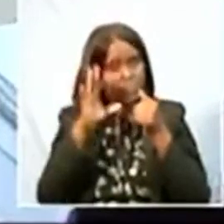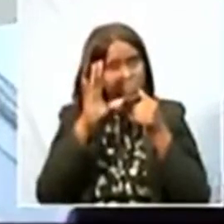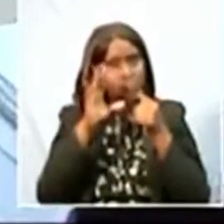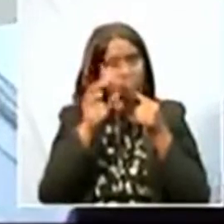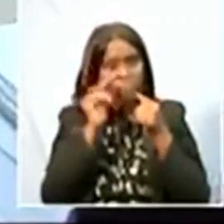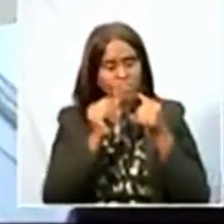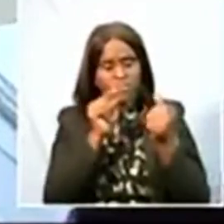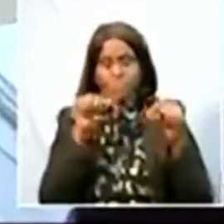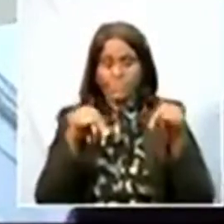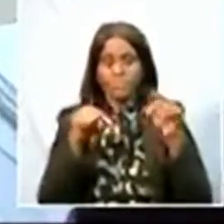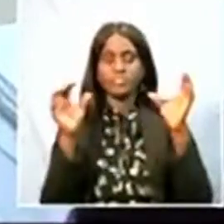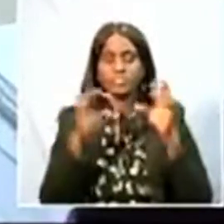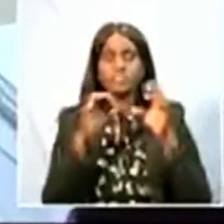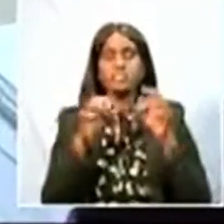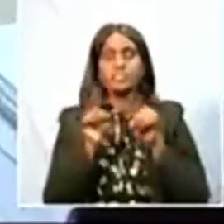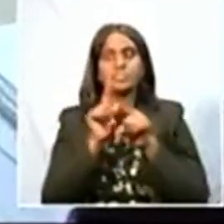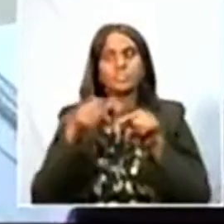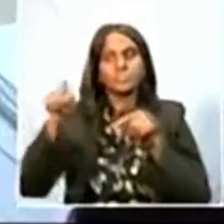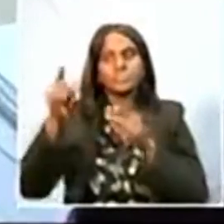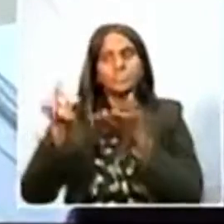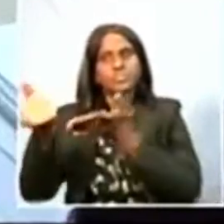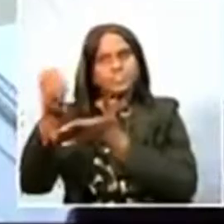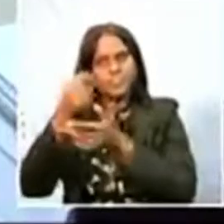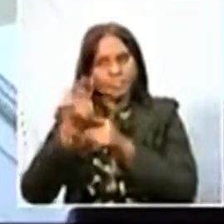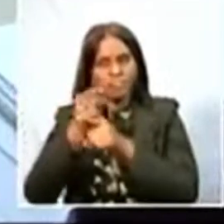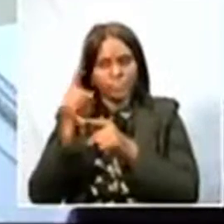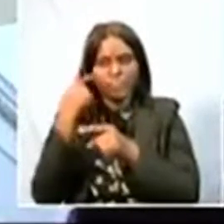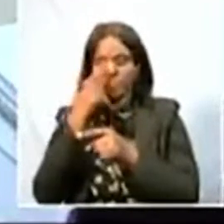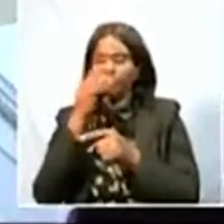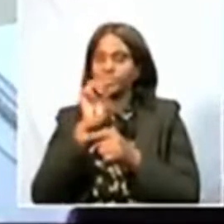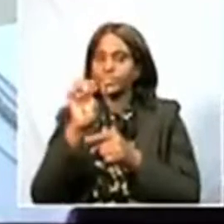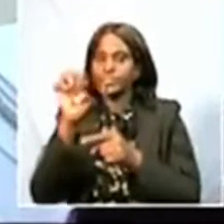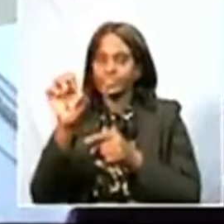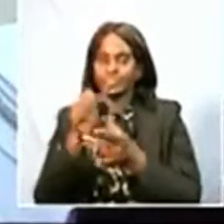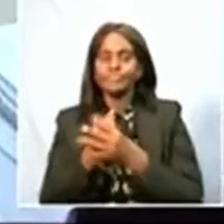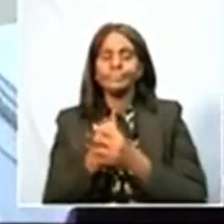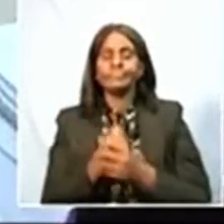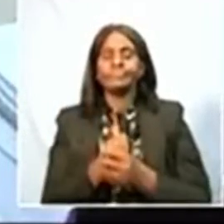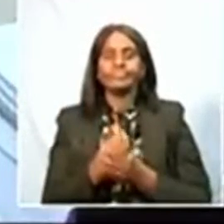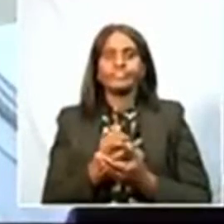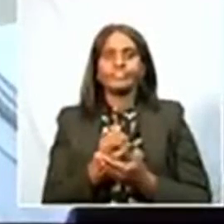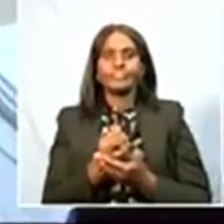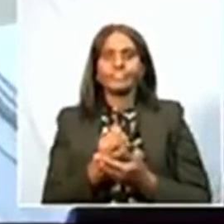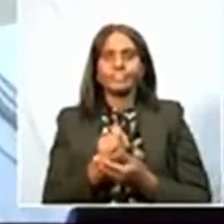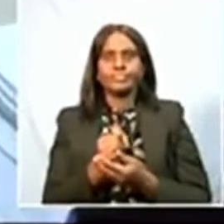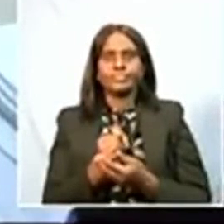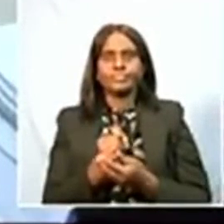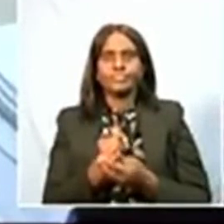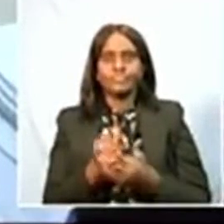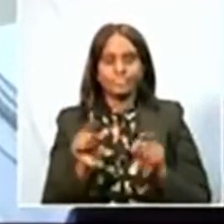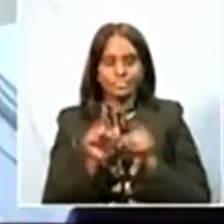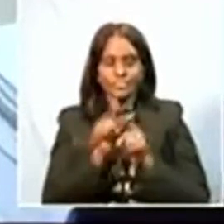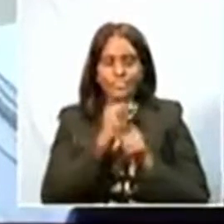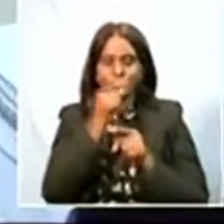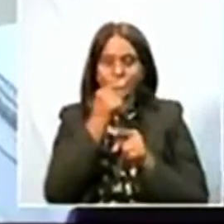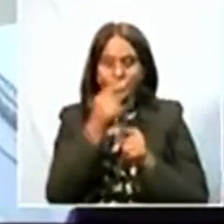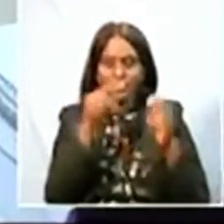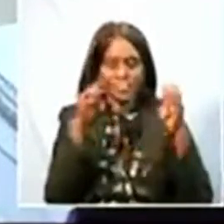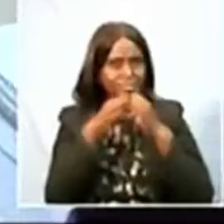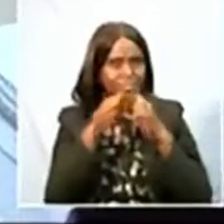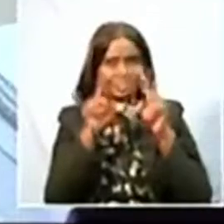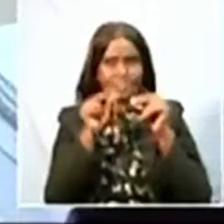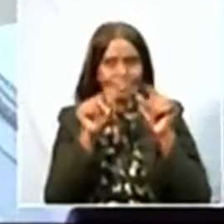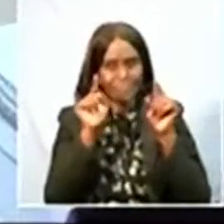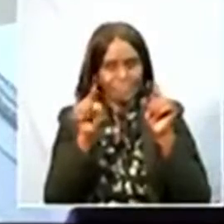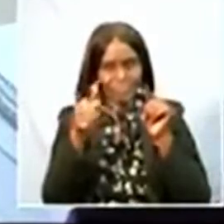is this committee. Go and recover from whoever who got monies. And don't say the bank,